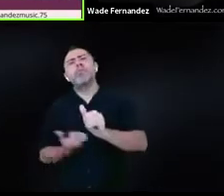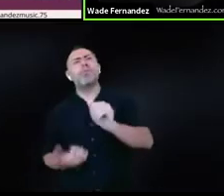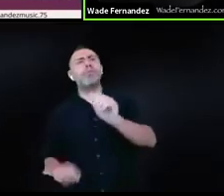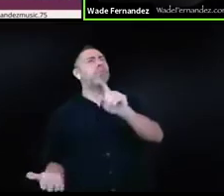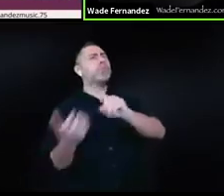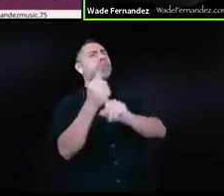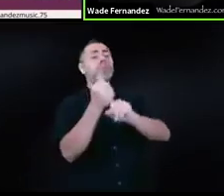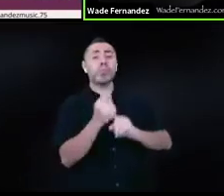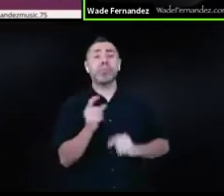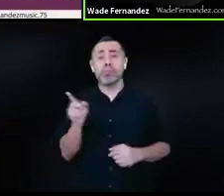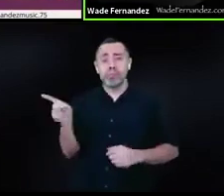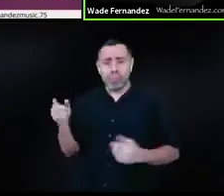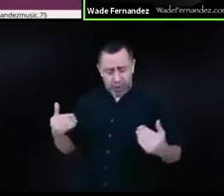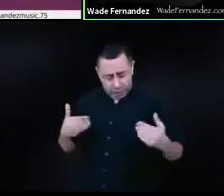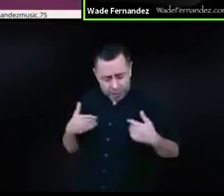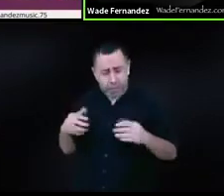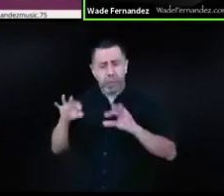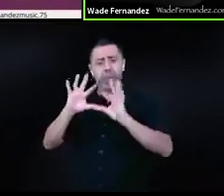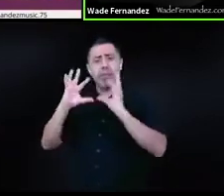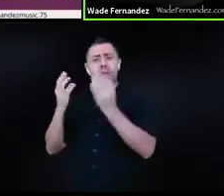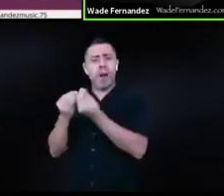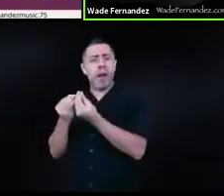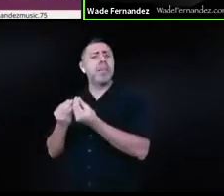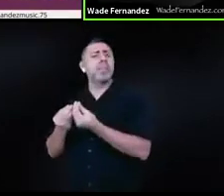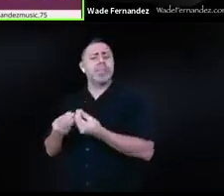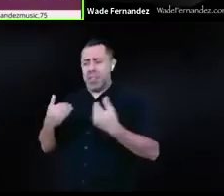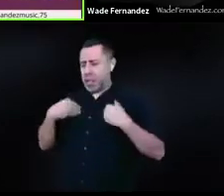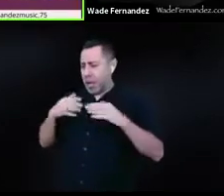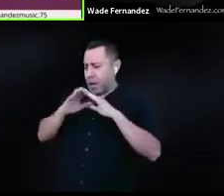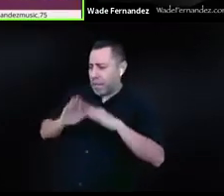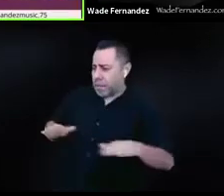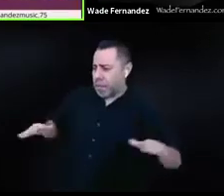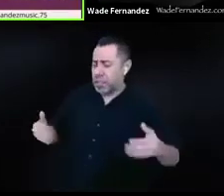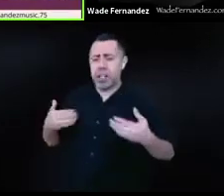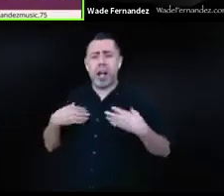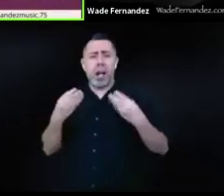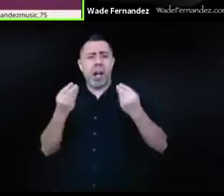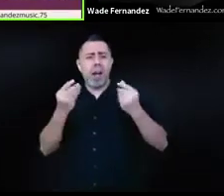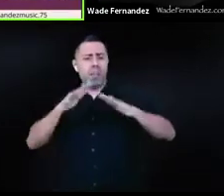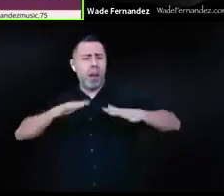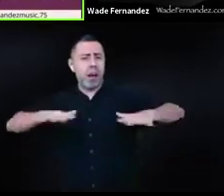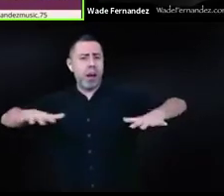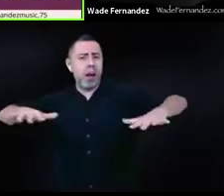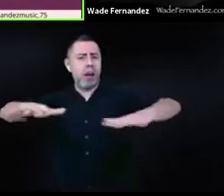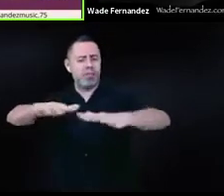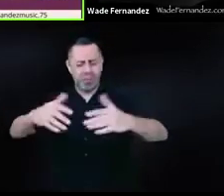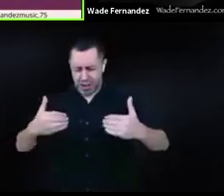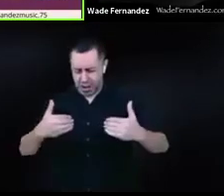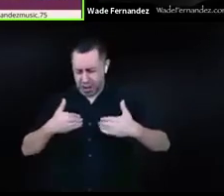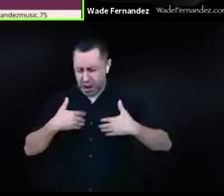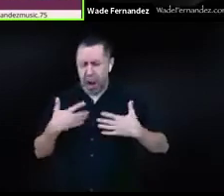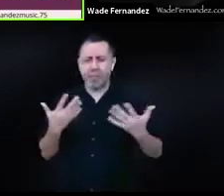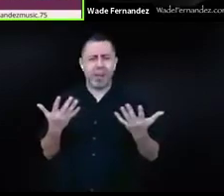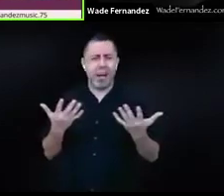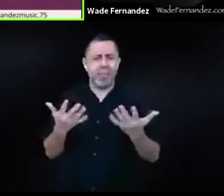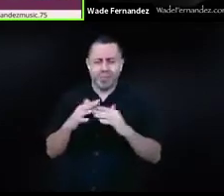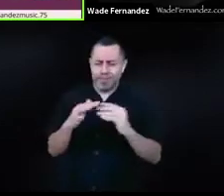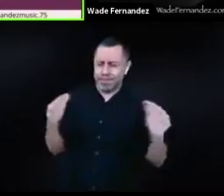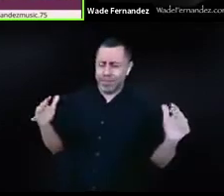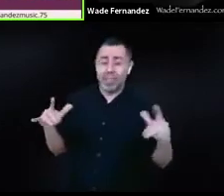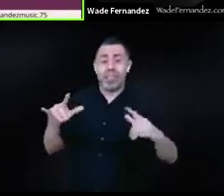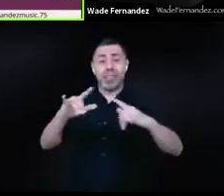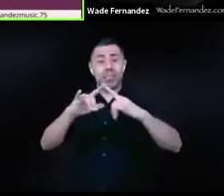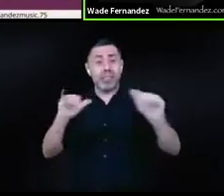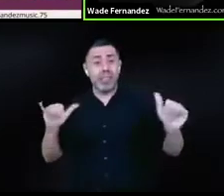kids, land, all that good stuff. And at the same time, he pursued